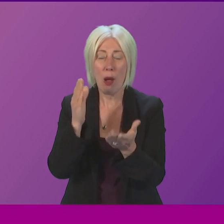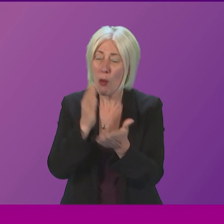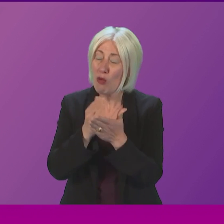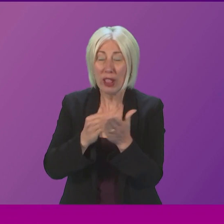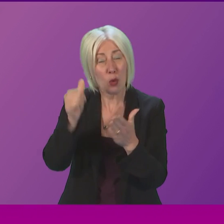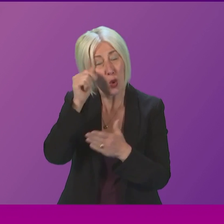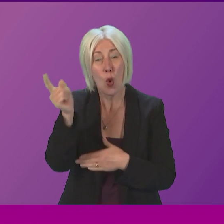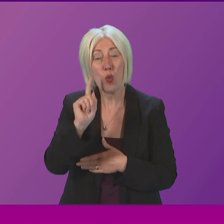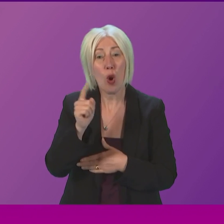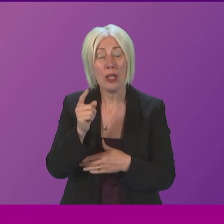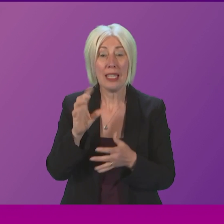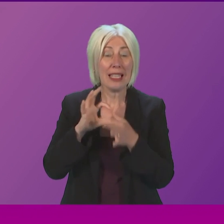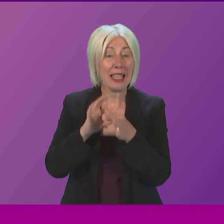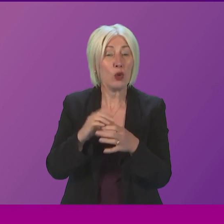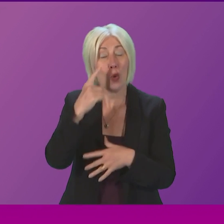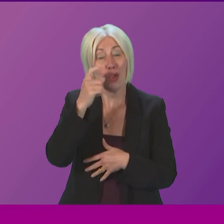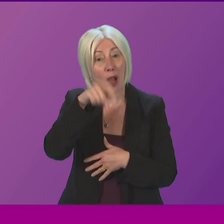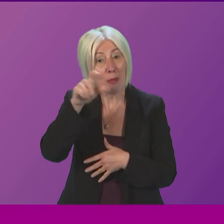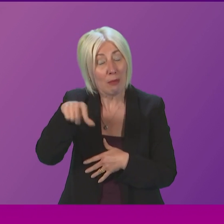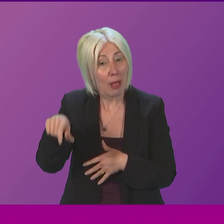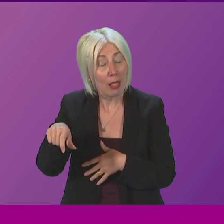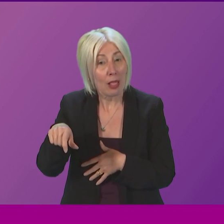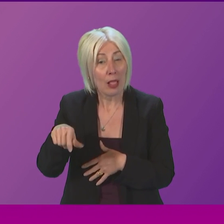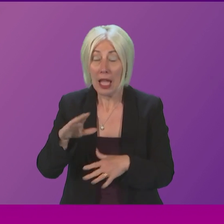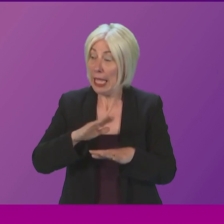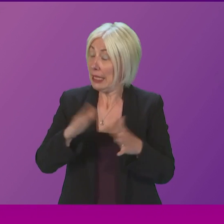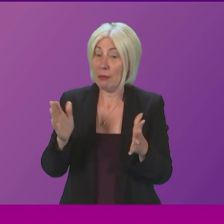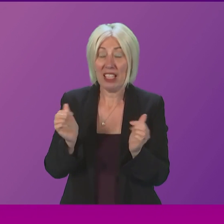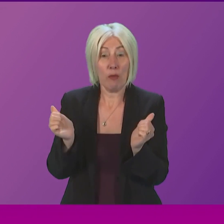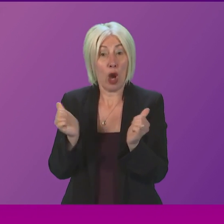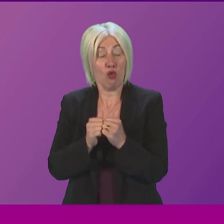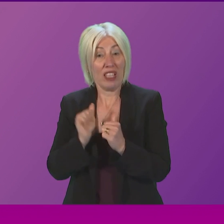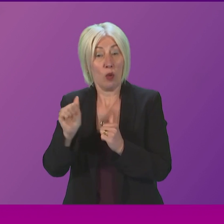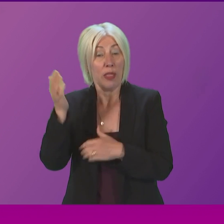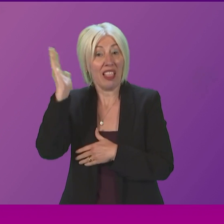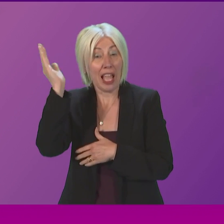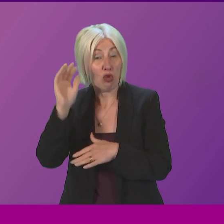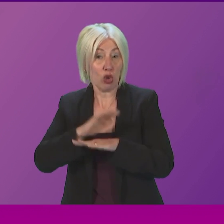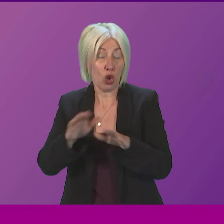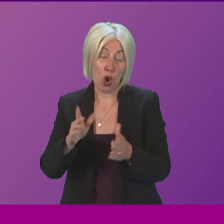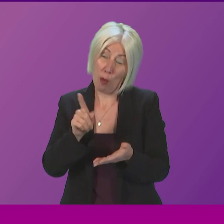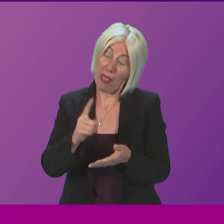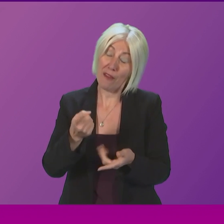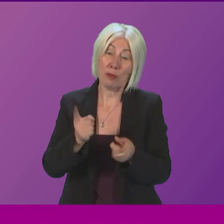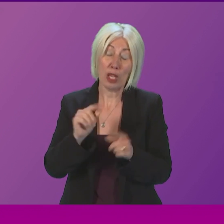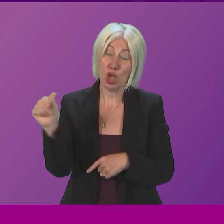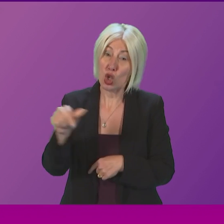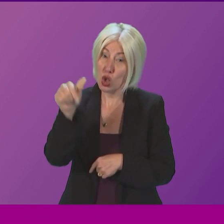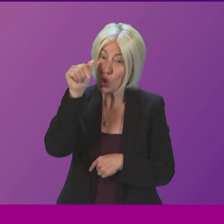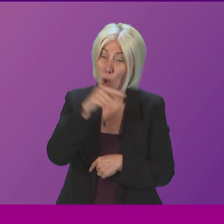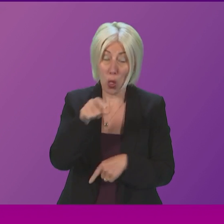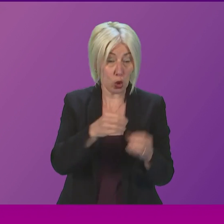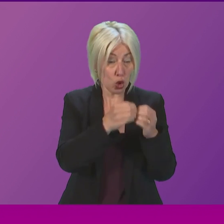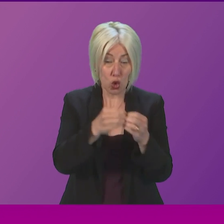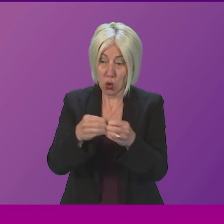is an issue about young people. Because whether or not we agree with the lecturers or not, surely the First Minister recognises that these are